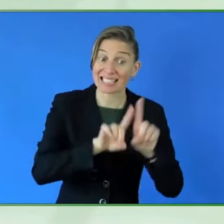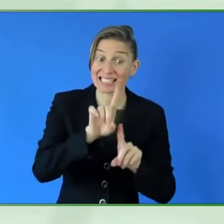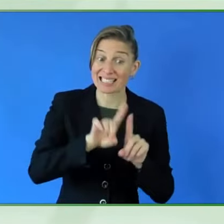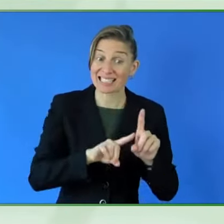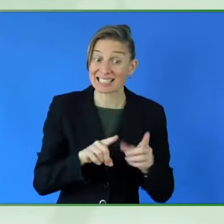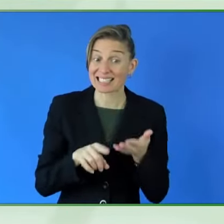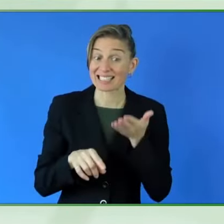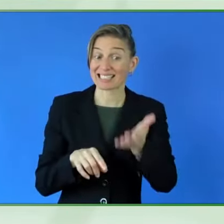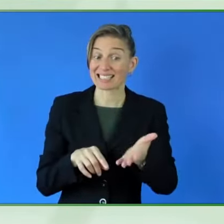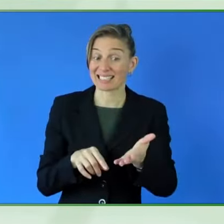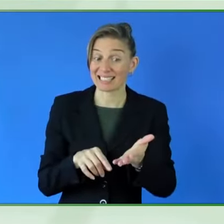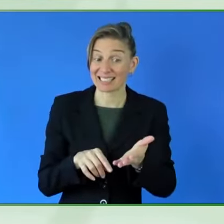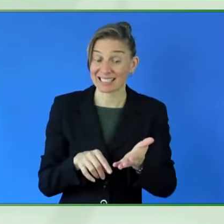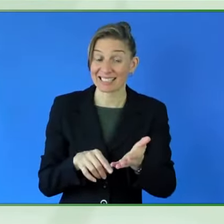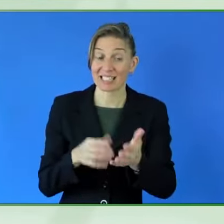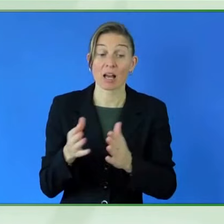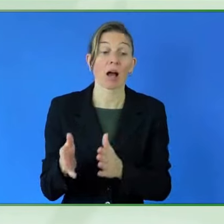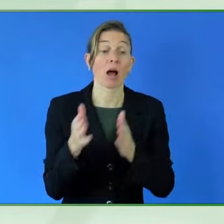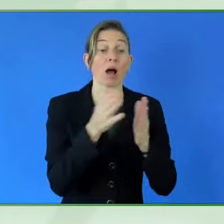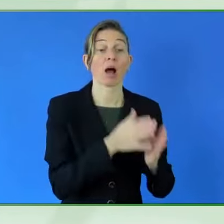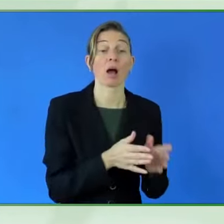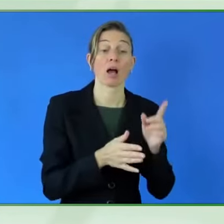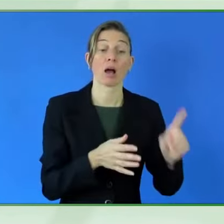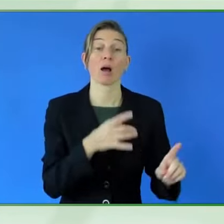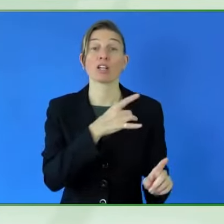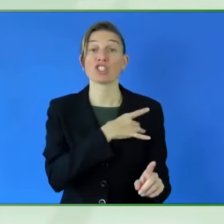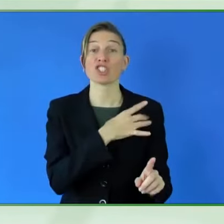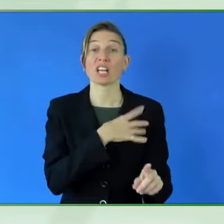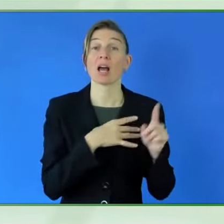In Providencia in Chile, we see